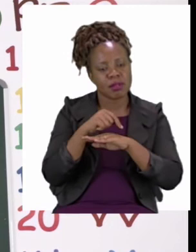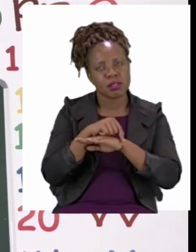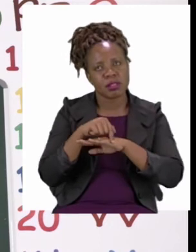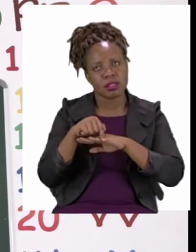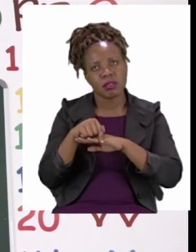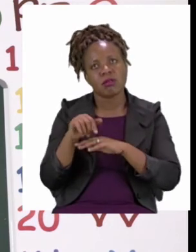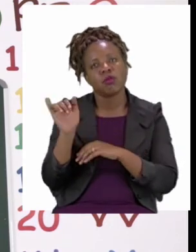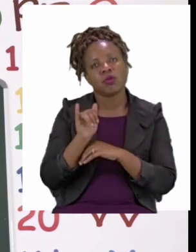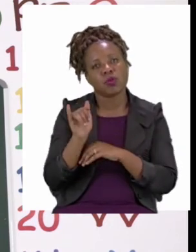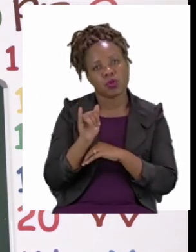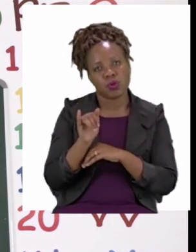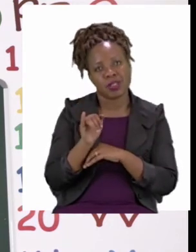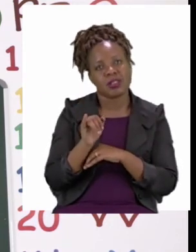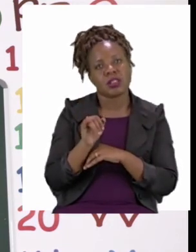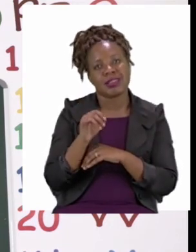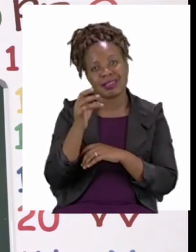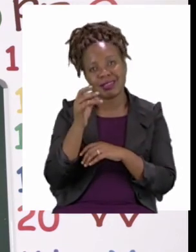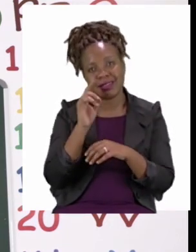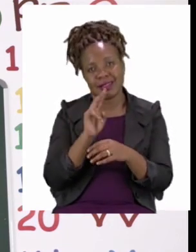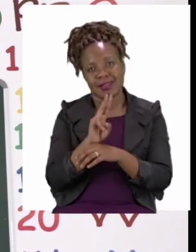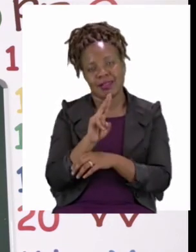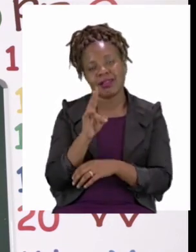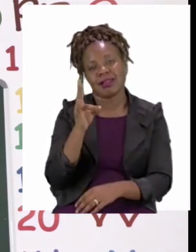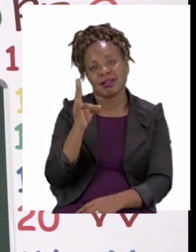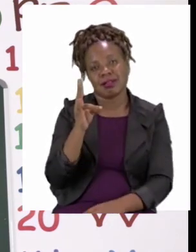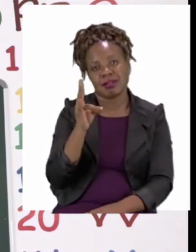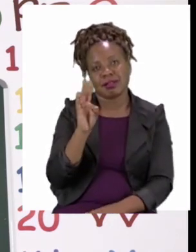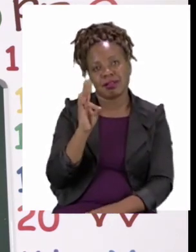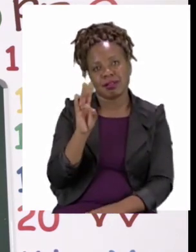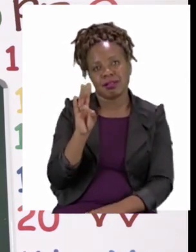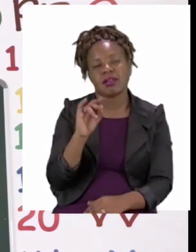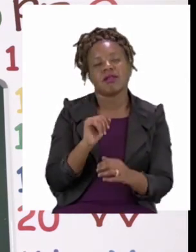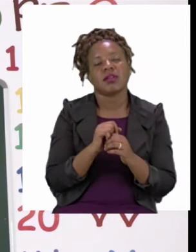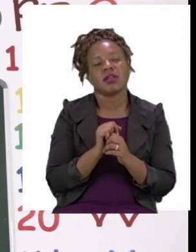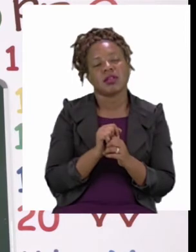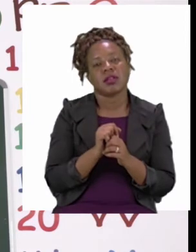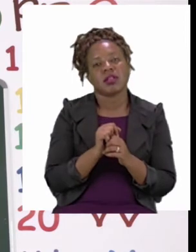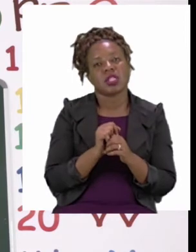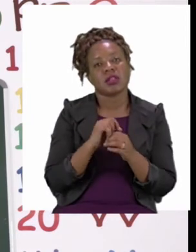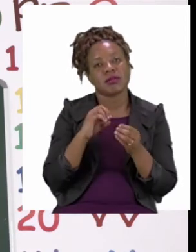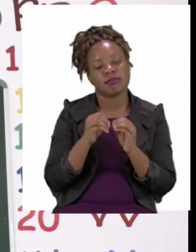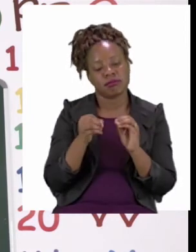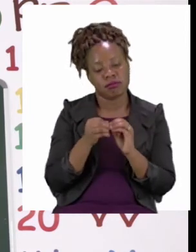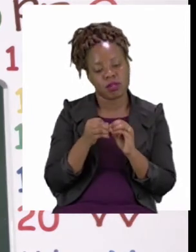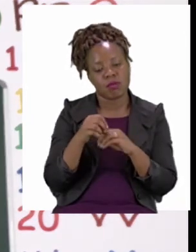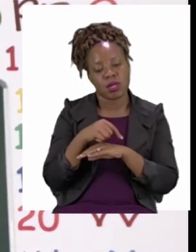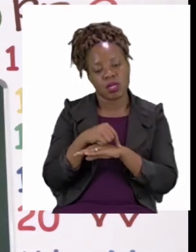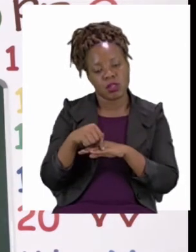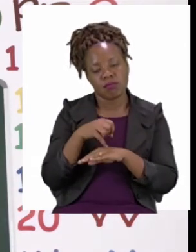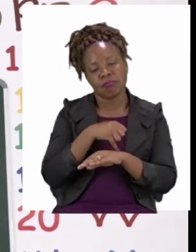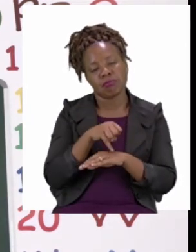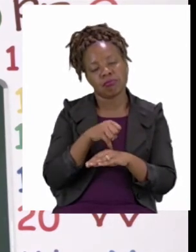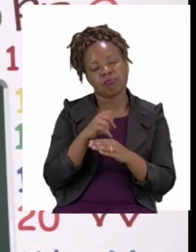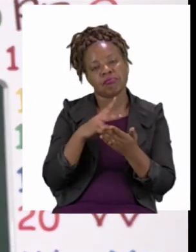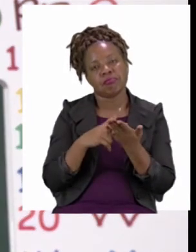7. So that means that the place value of our underlined digit is